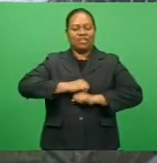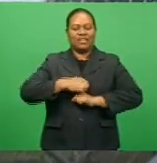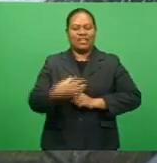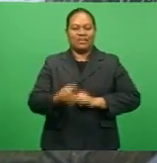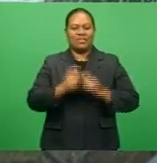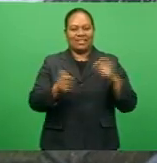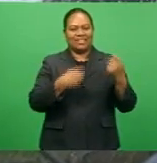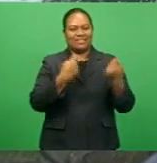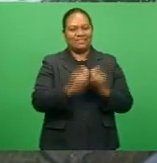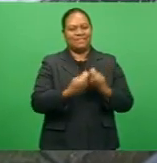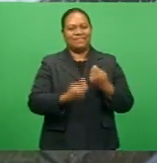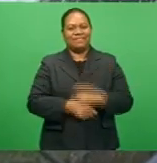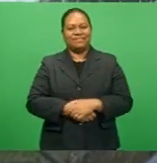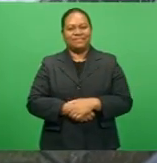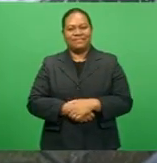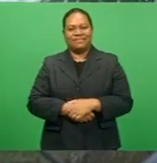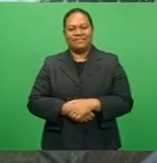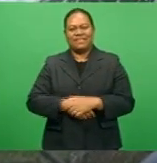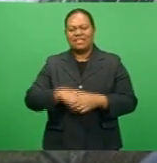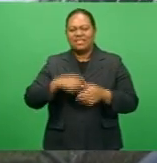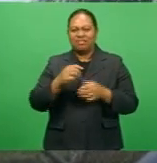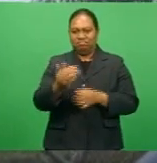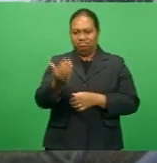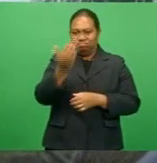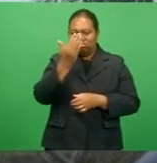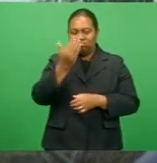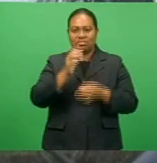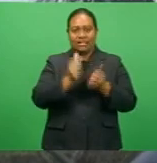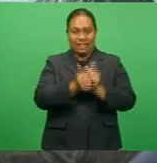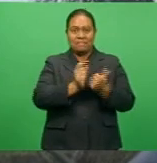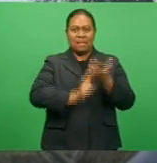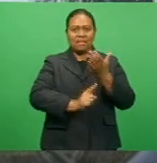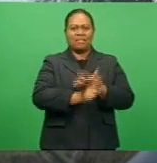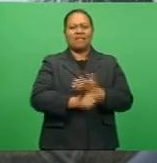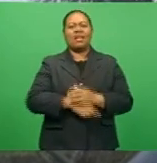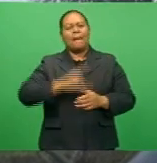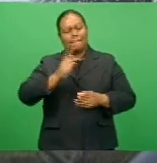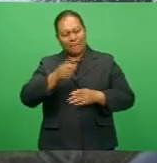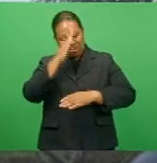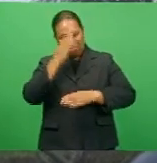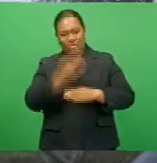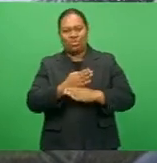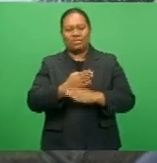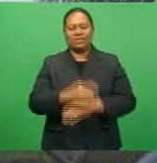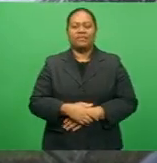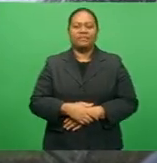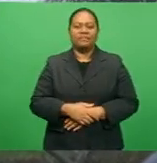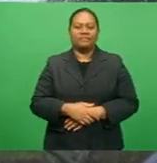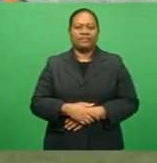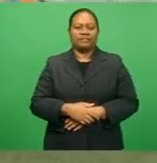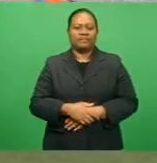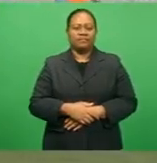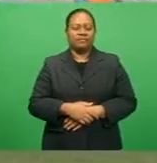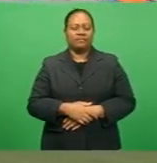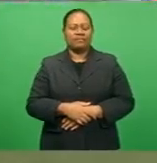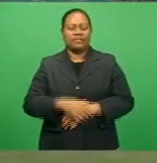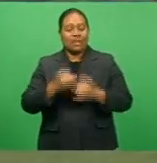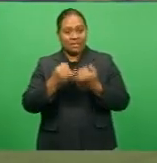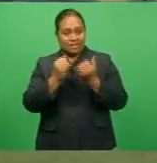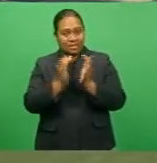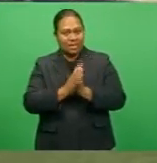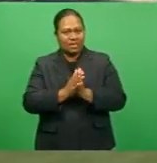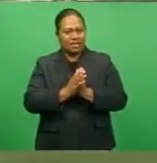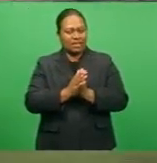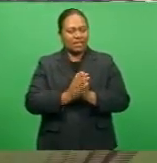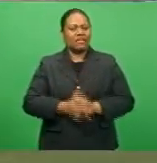Yeah, and it's come in the last minute, in the last game, but we're just hoping that come the game on Sunday, we'll